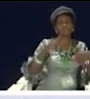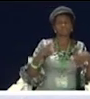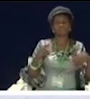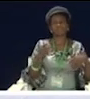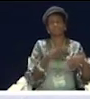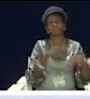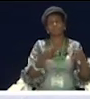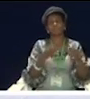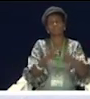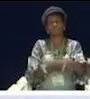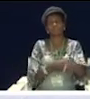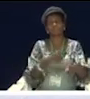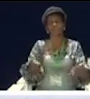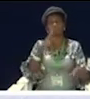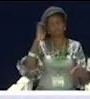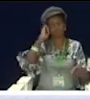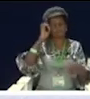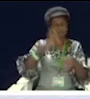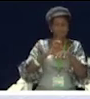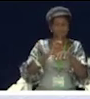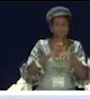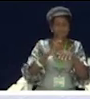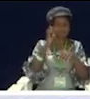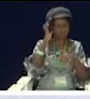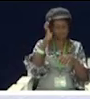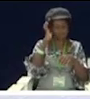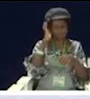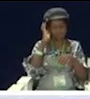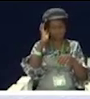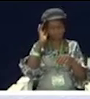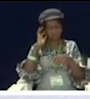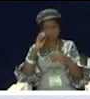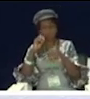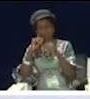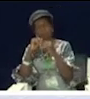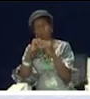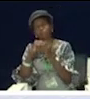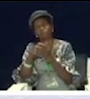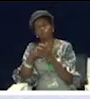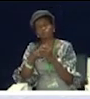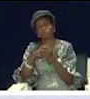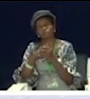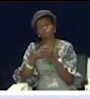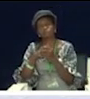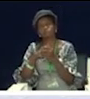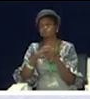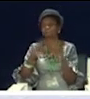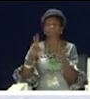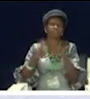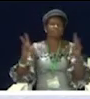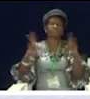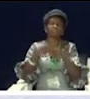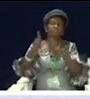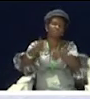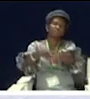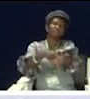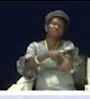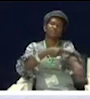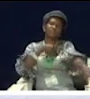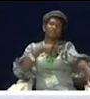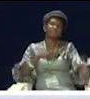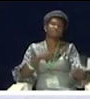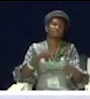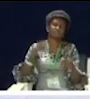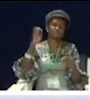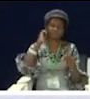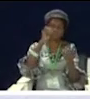And how long are his legs? Extremely long. So his